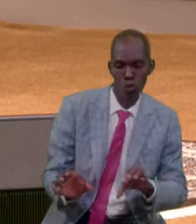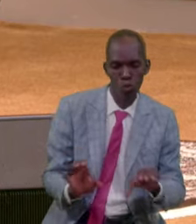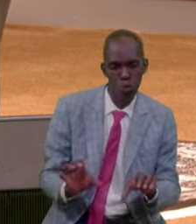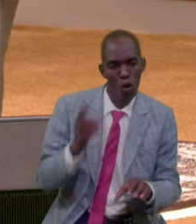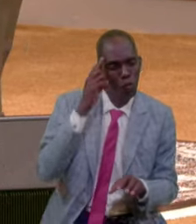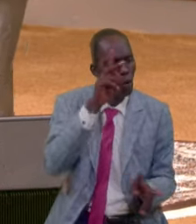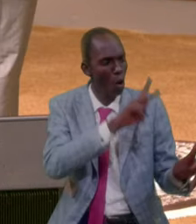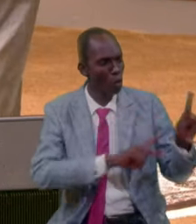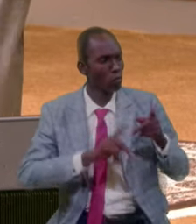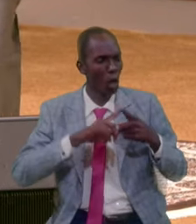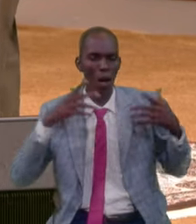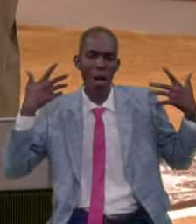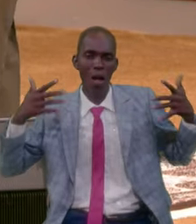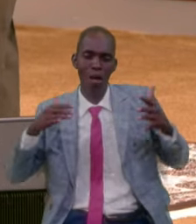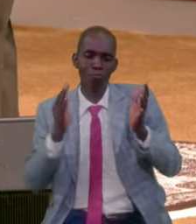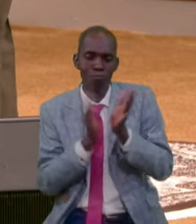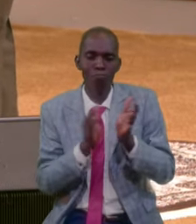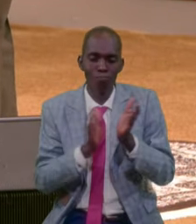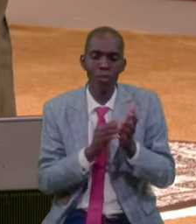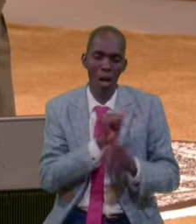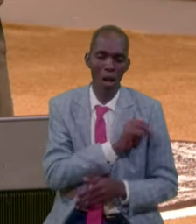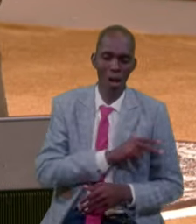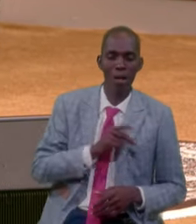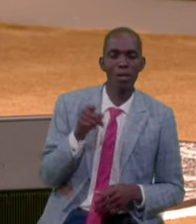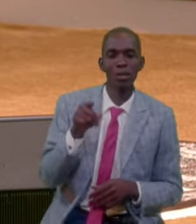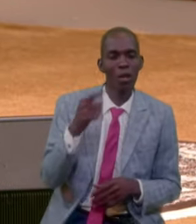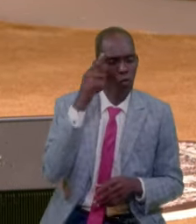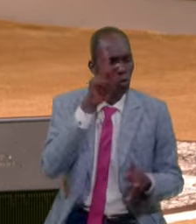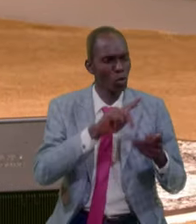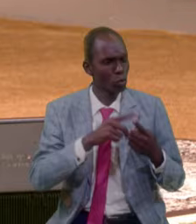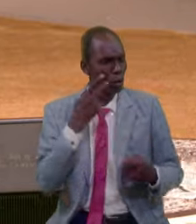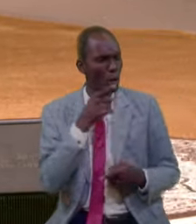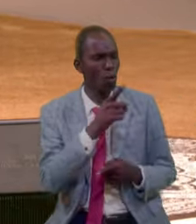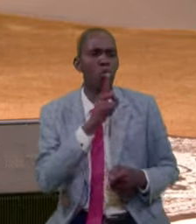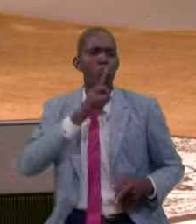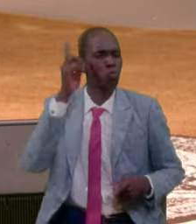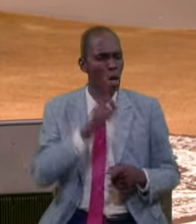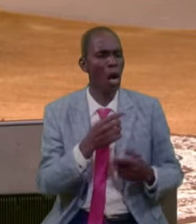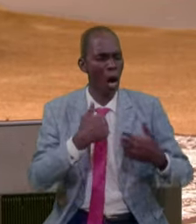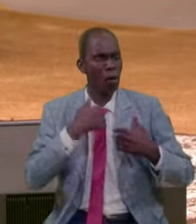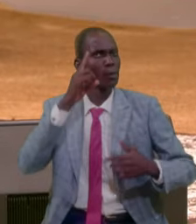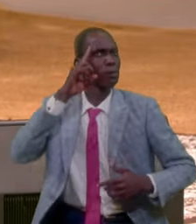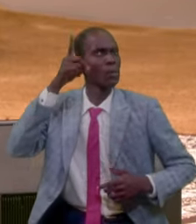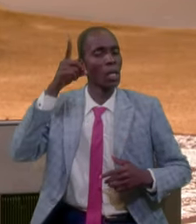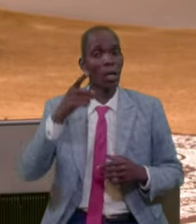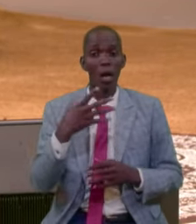They're doing it for people to see their gifts. And if you don't give